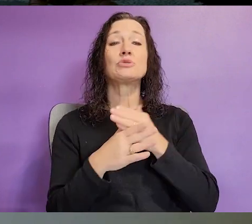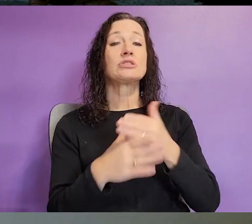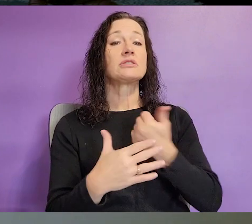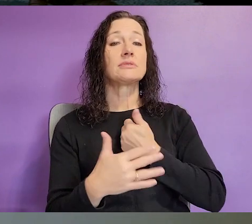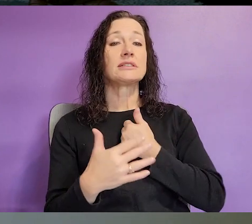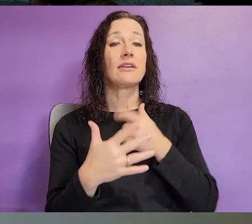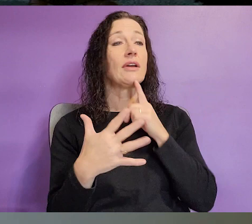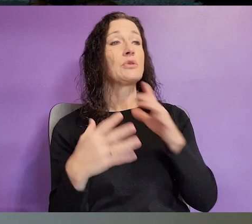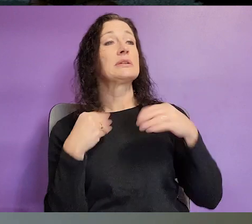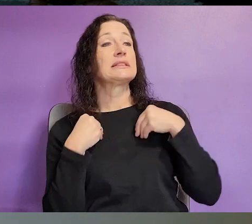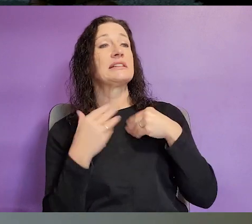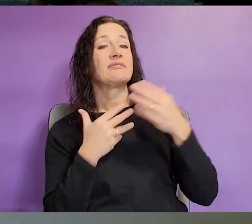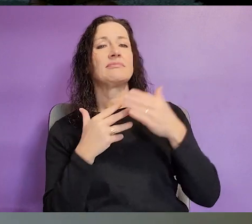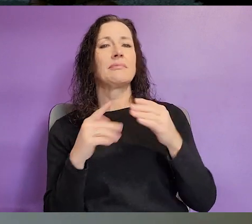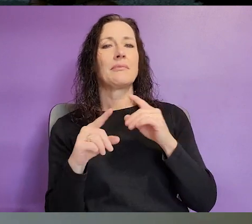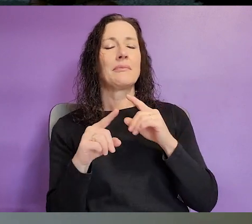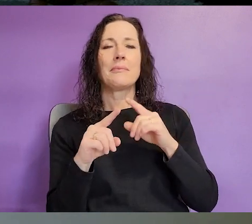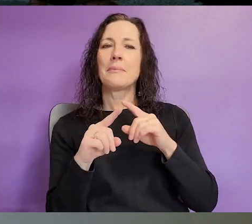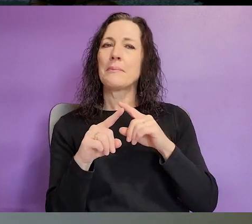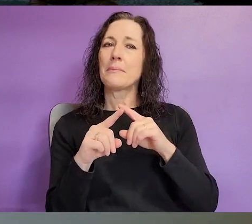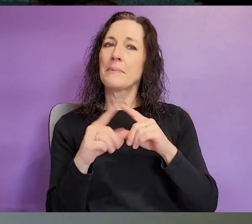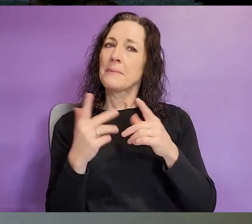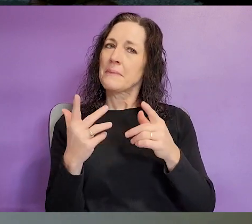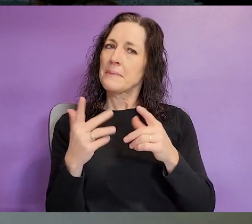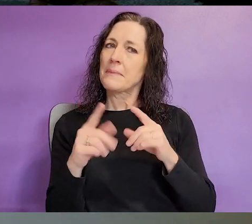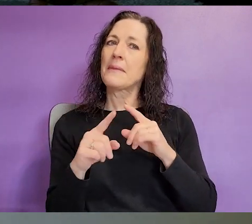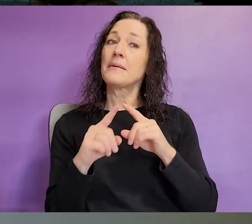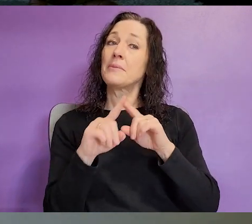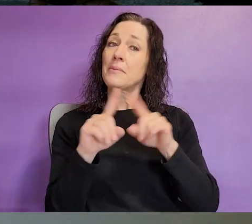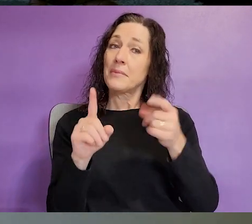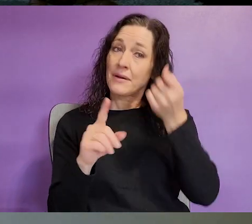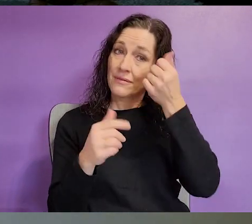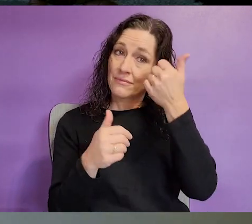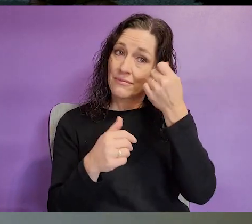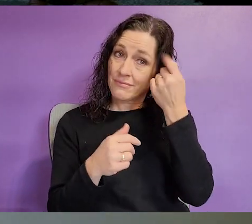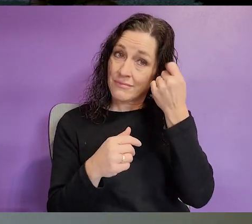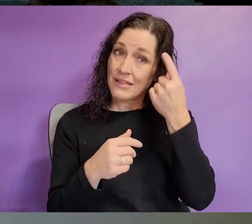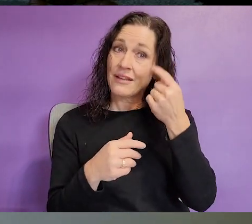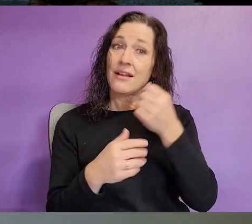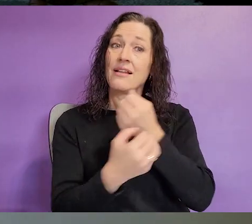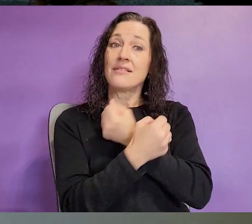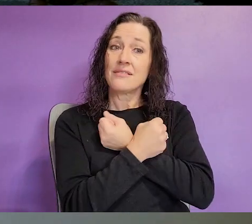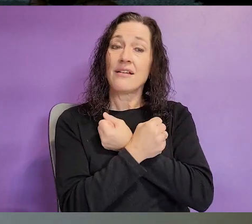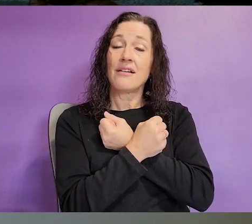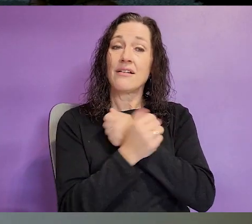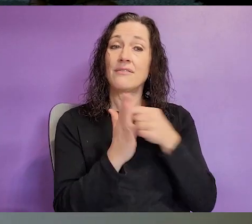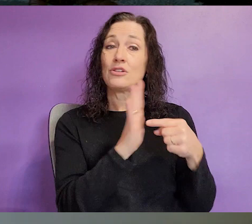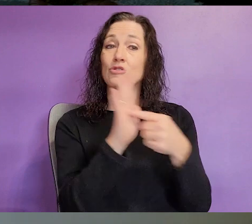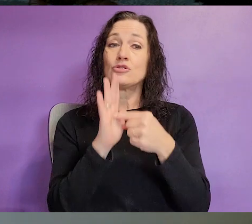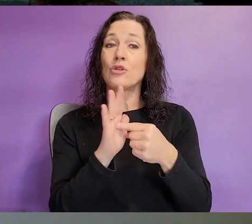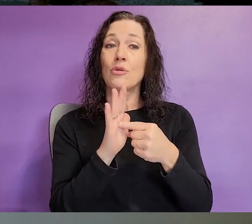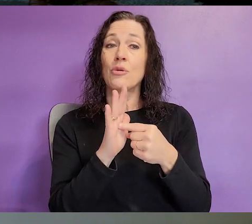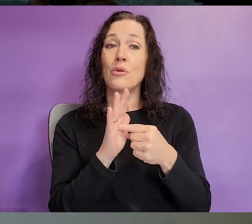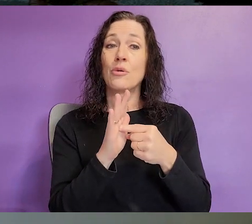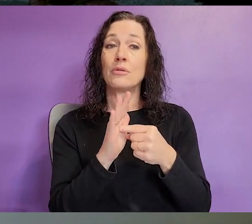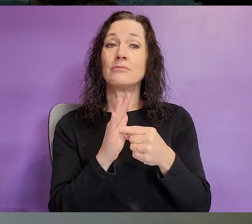have and receive what they have. Love is shown in actions. How do I